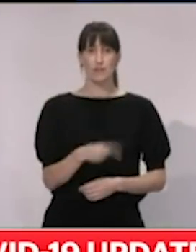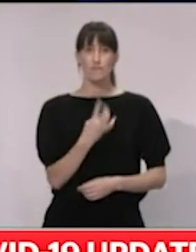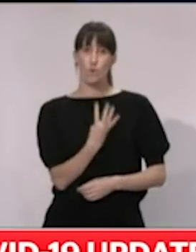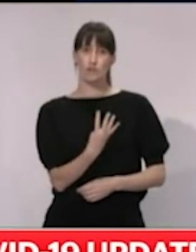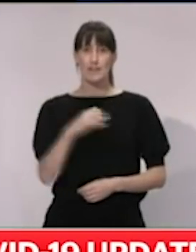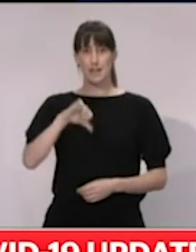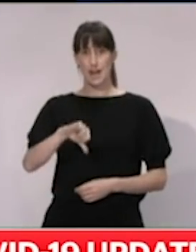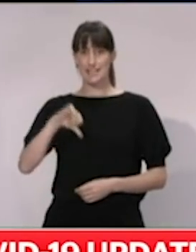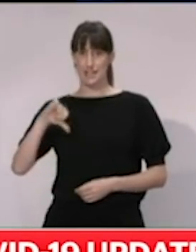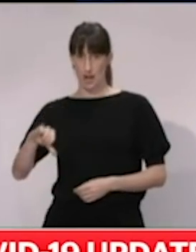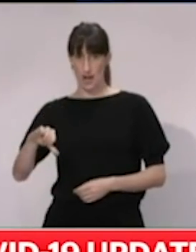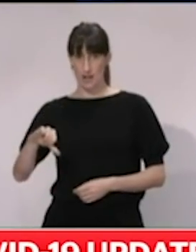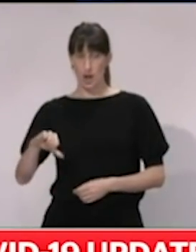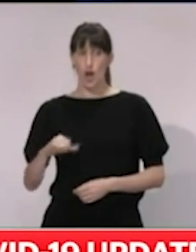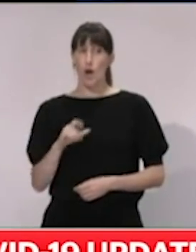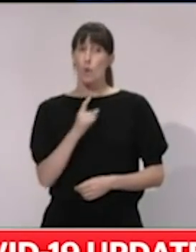1,499, and of these,